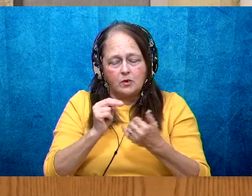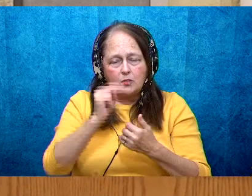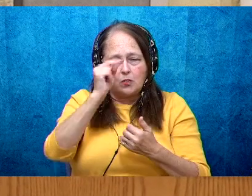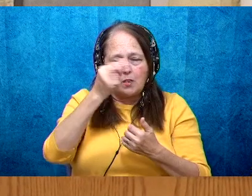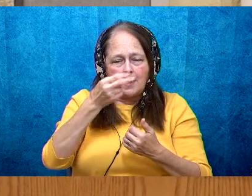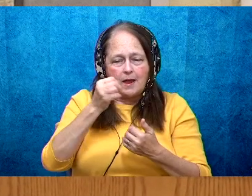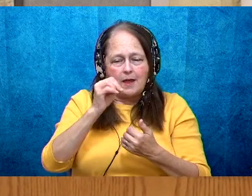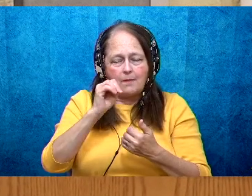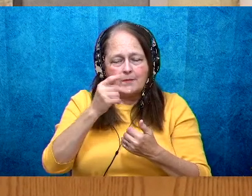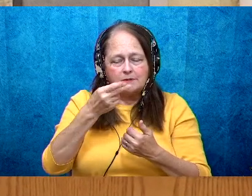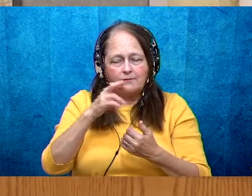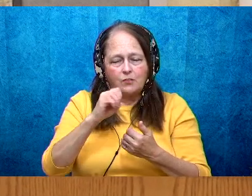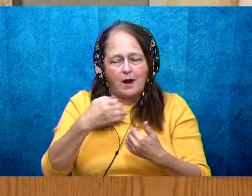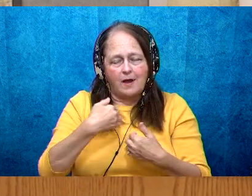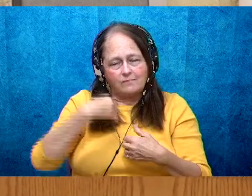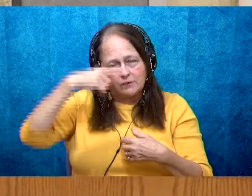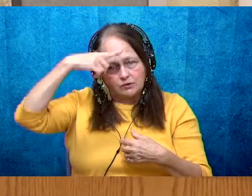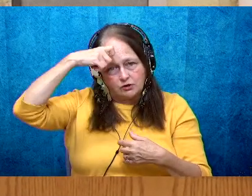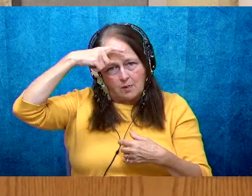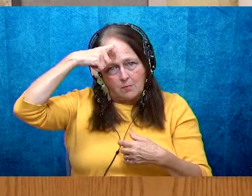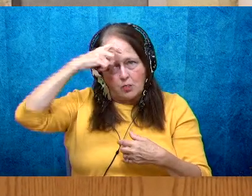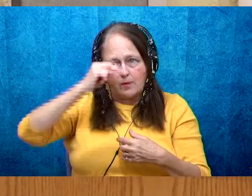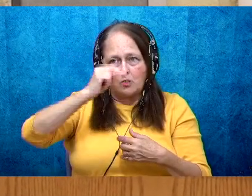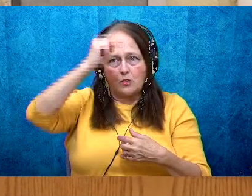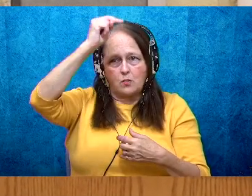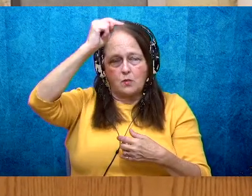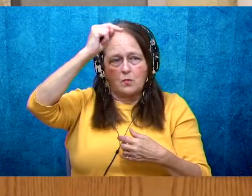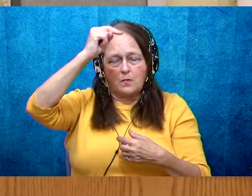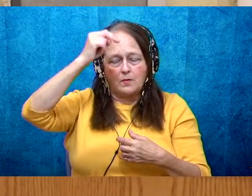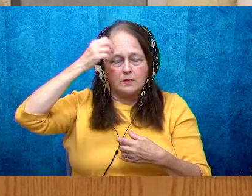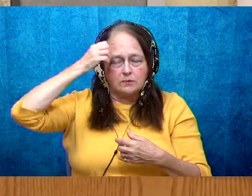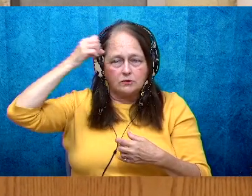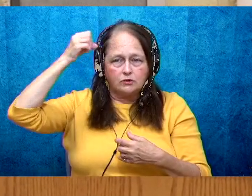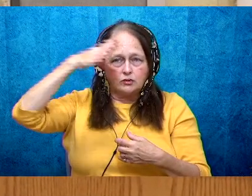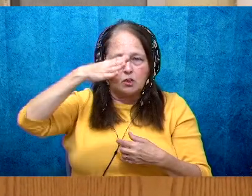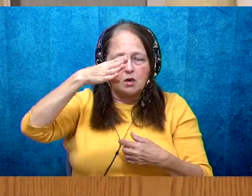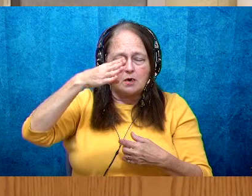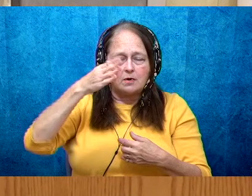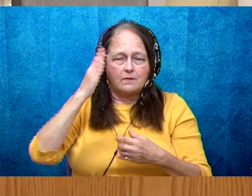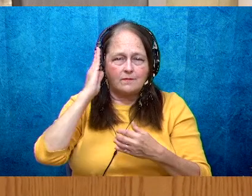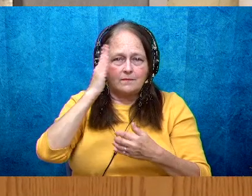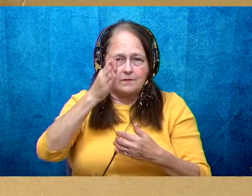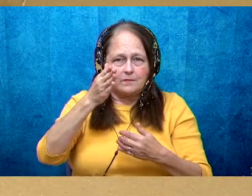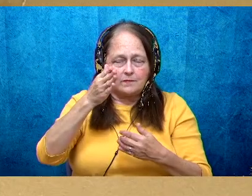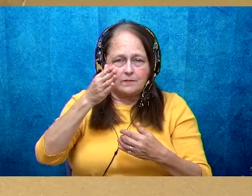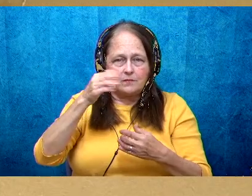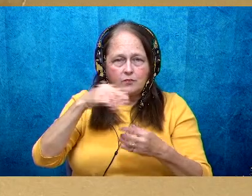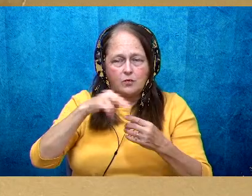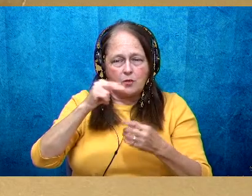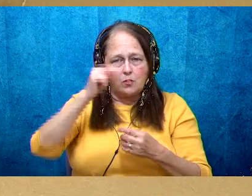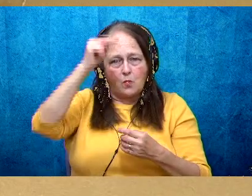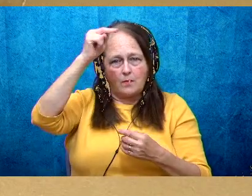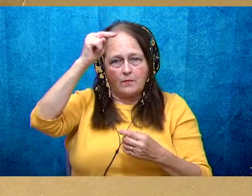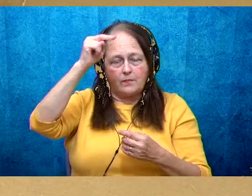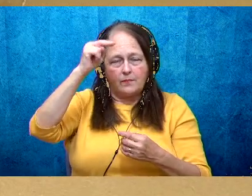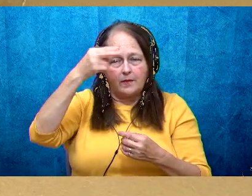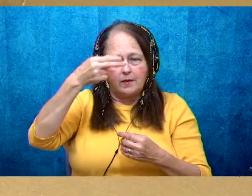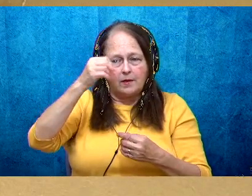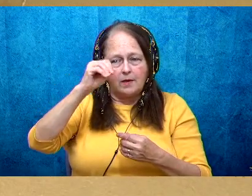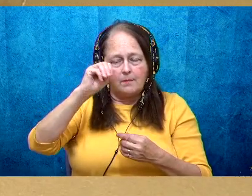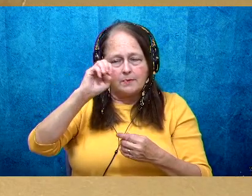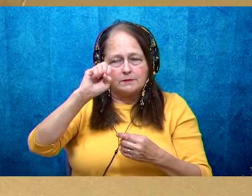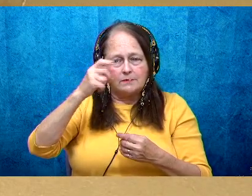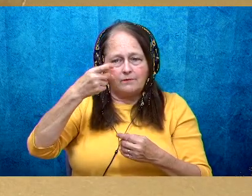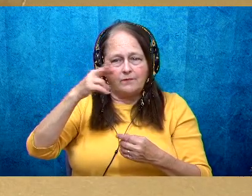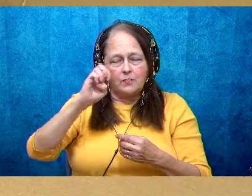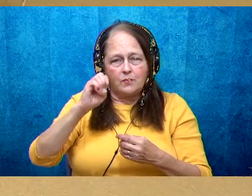summer because now the direct sunlight is hitting the northern hemisphere. Now, I always tell my students, I